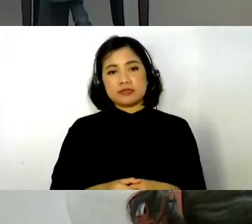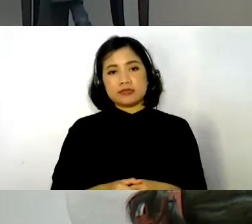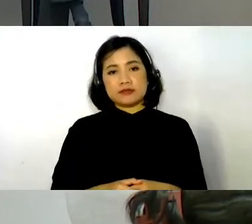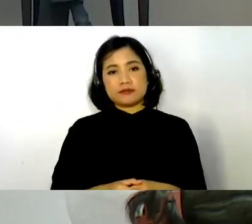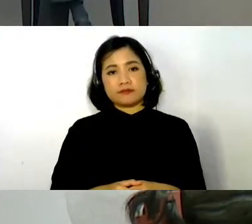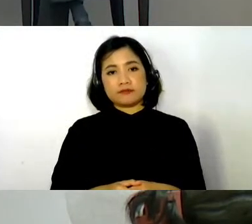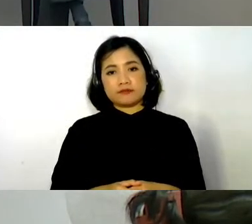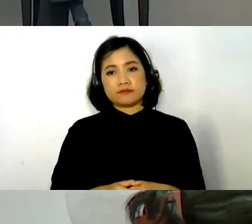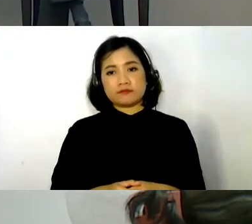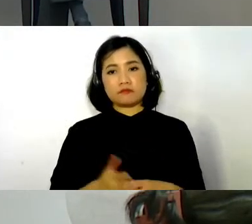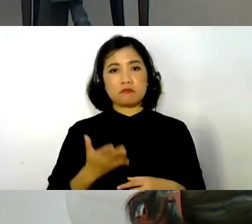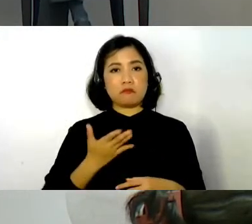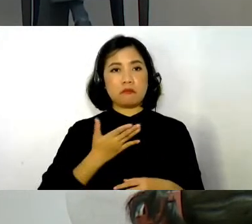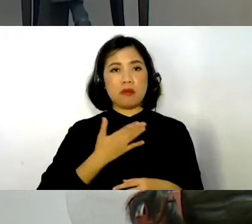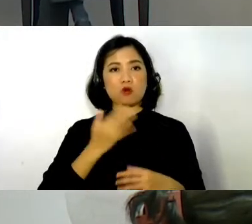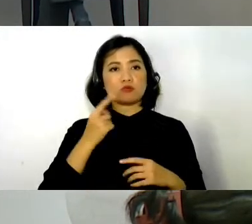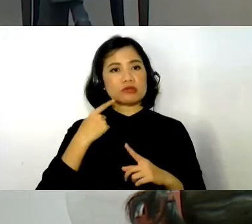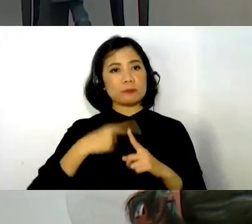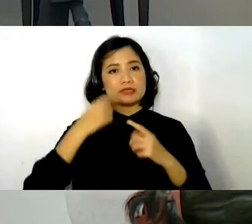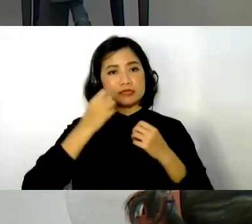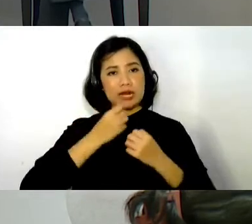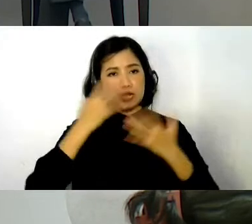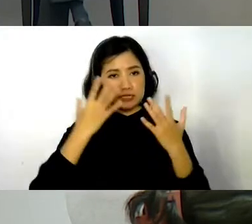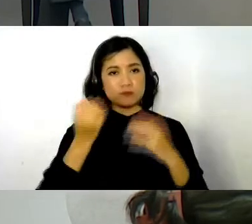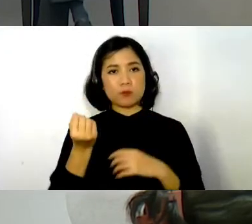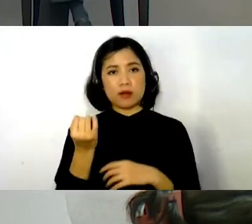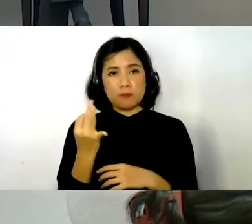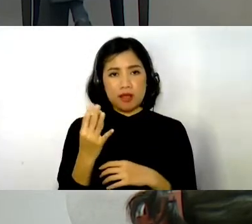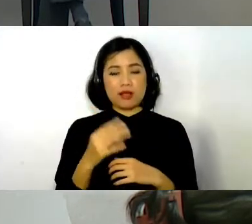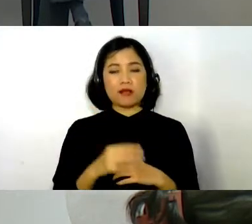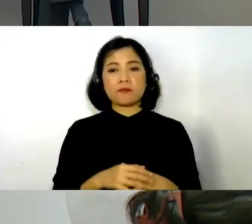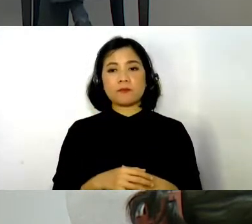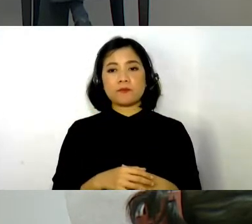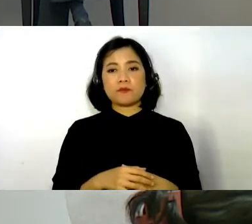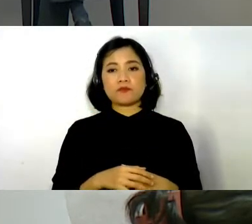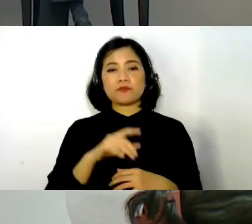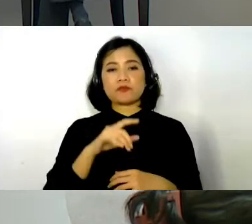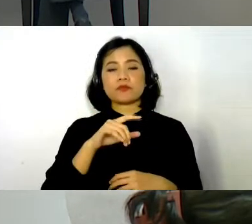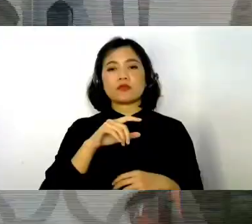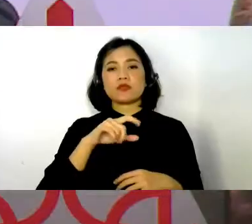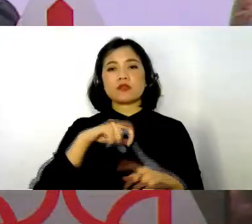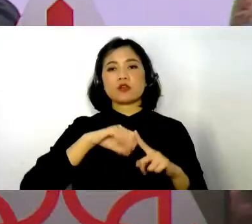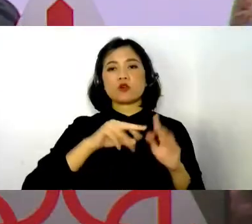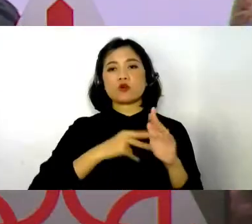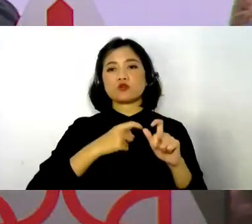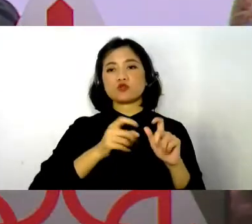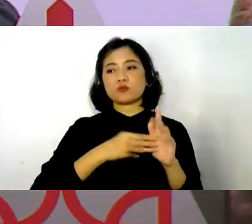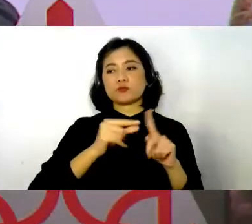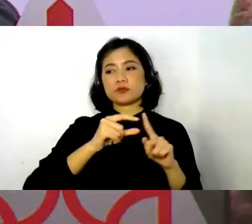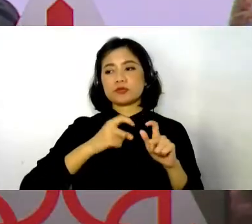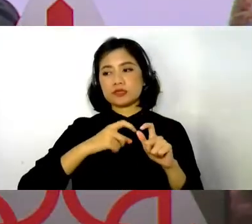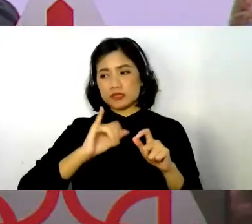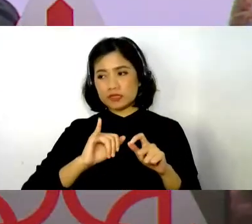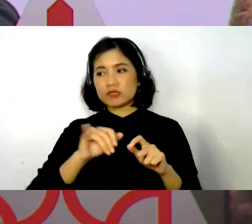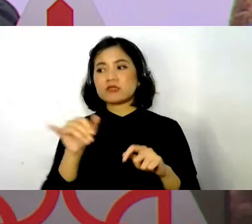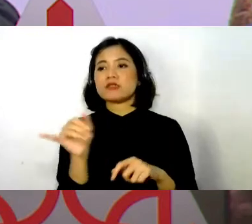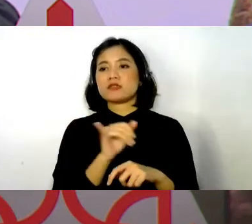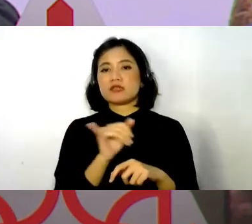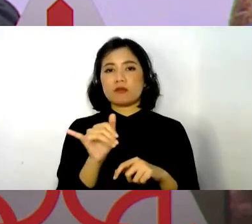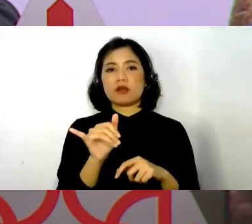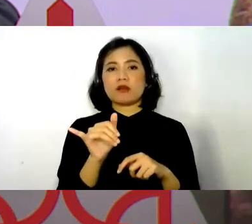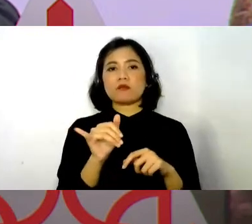effectiveness of the program. And then another lesson that we had is actually providing tangible information